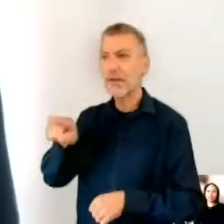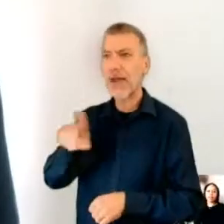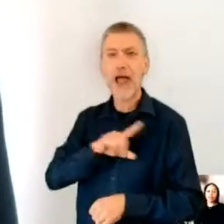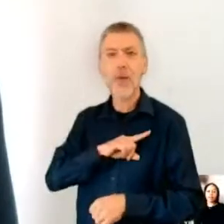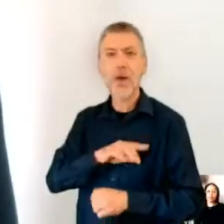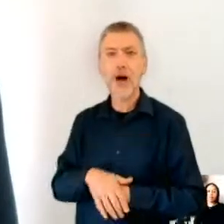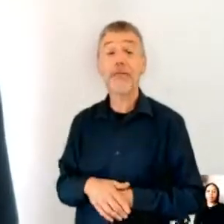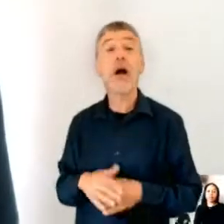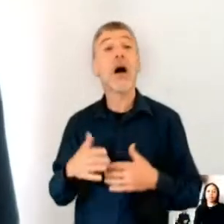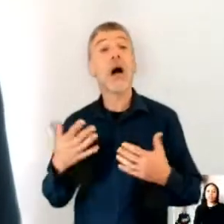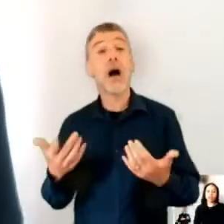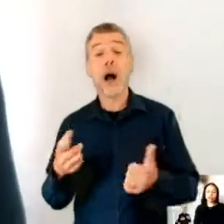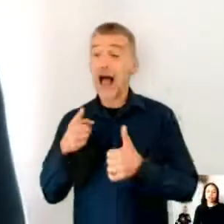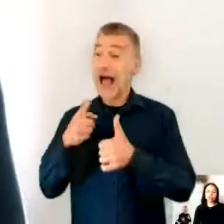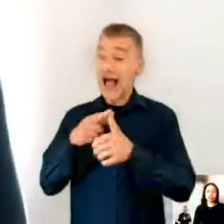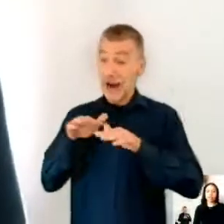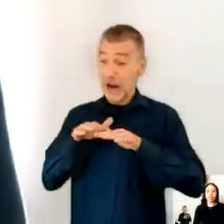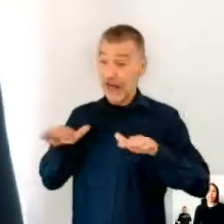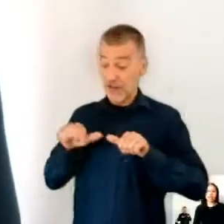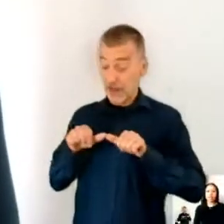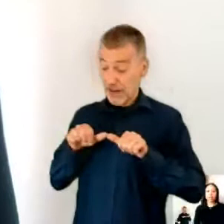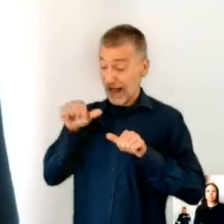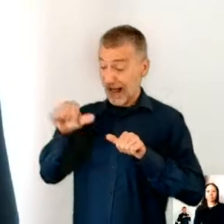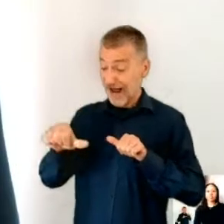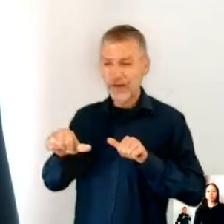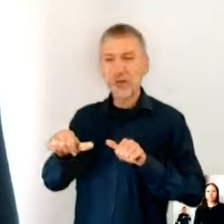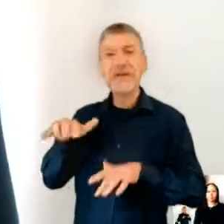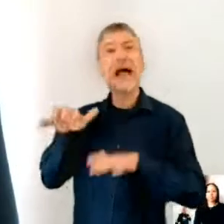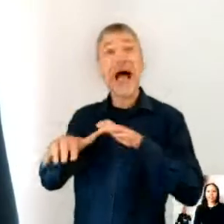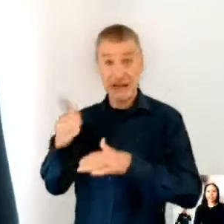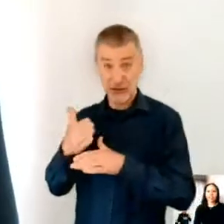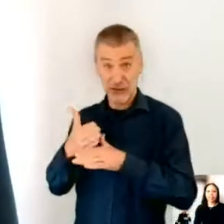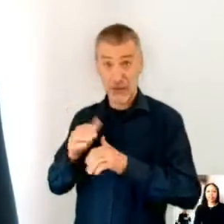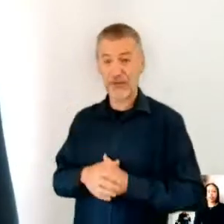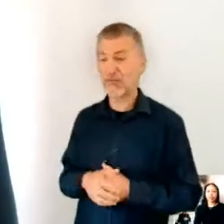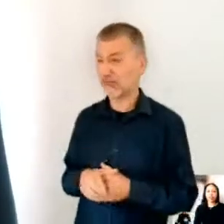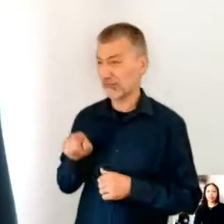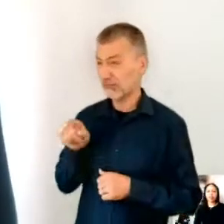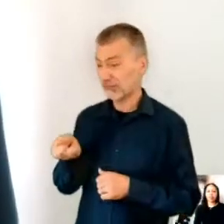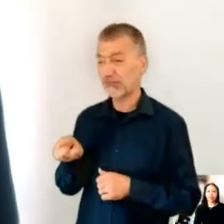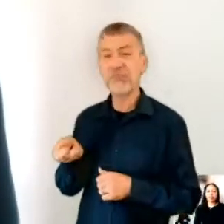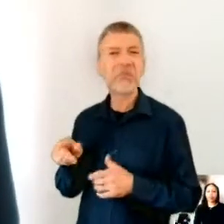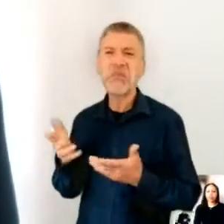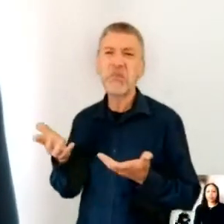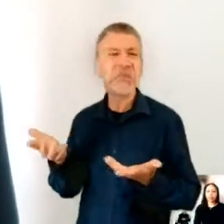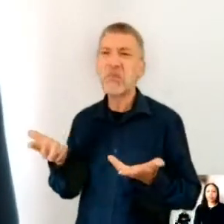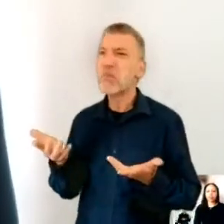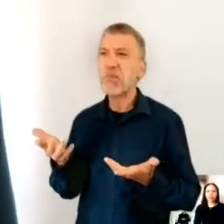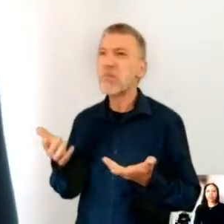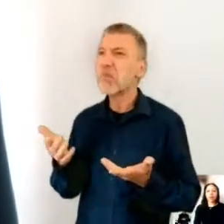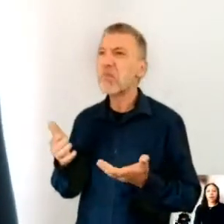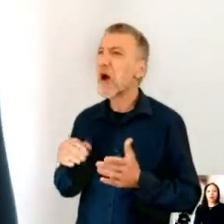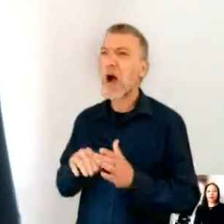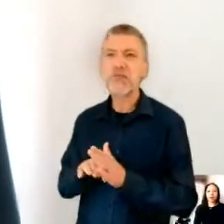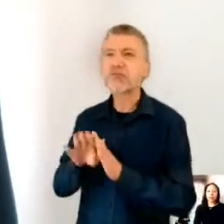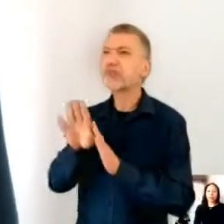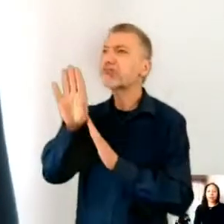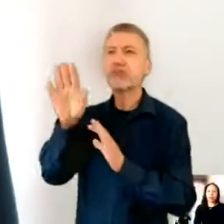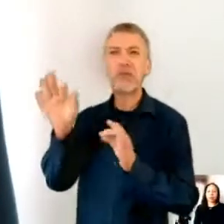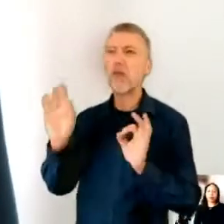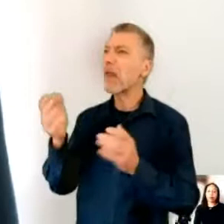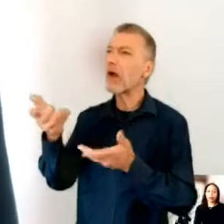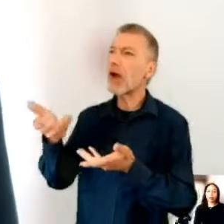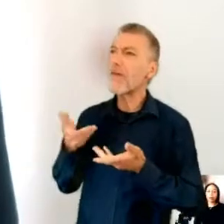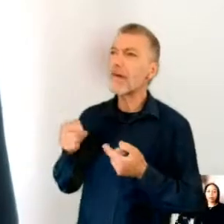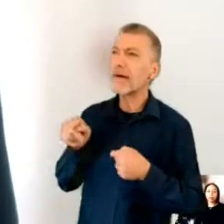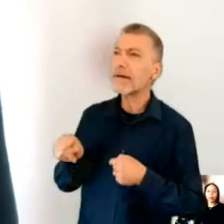did another job in admin, and there just wasn't really any room for career growth. And I've been